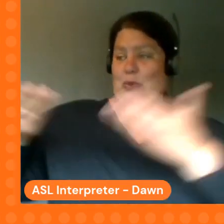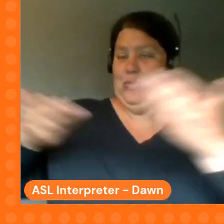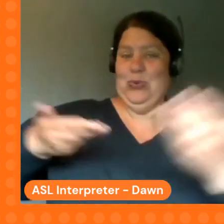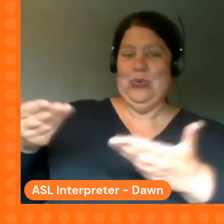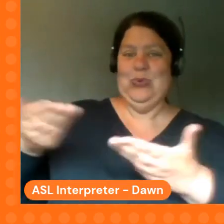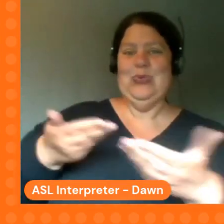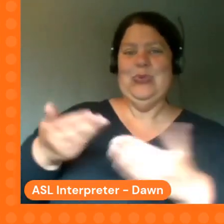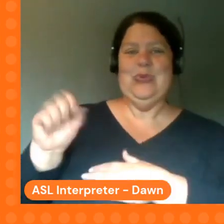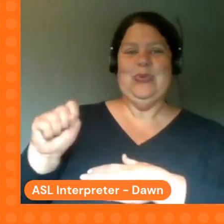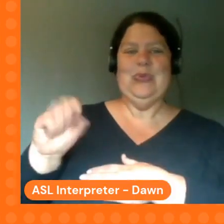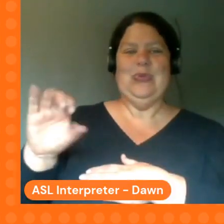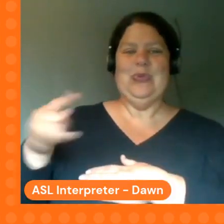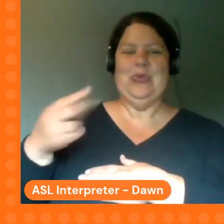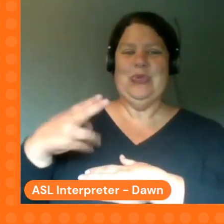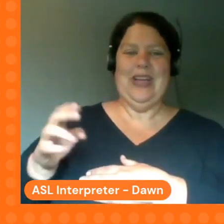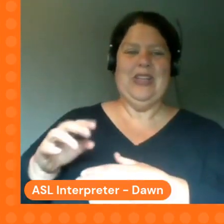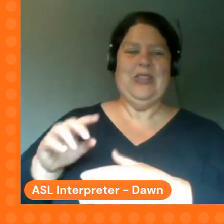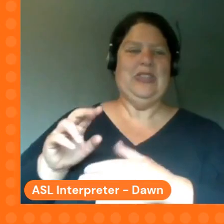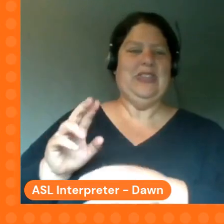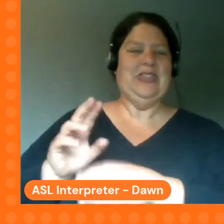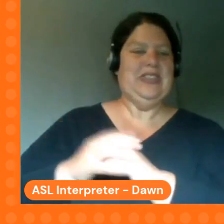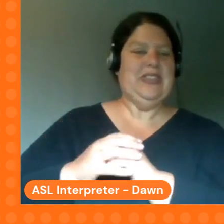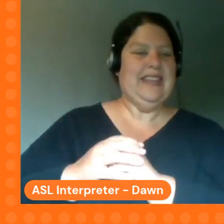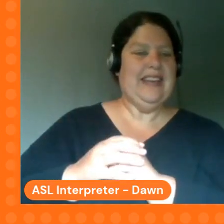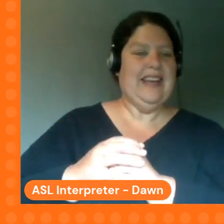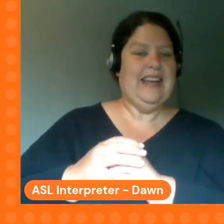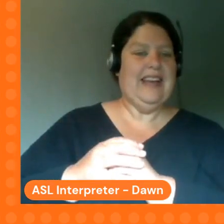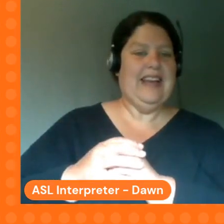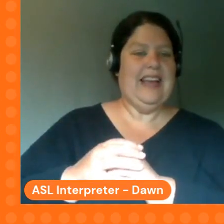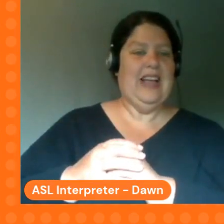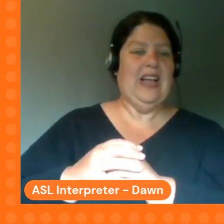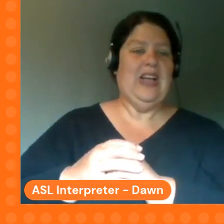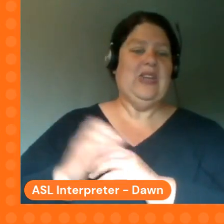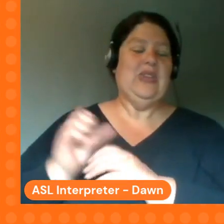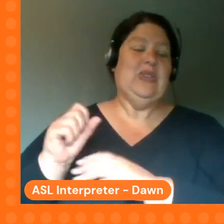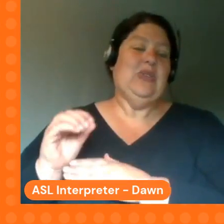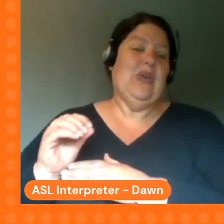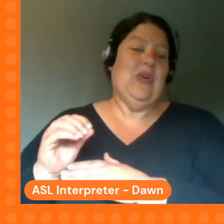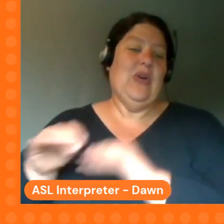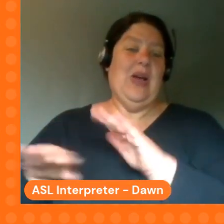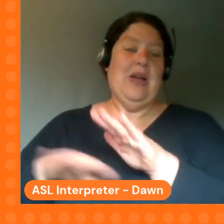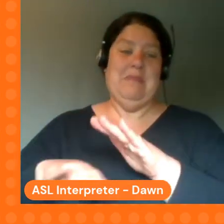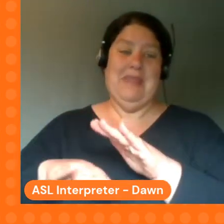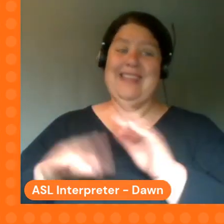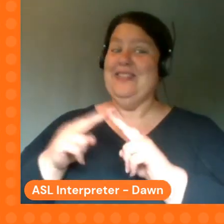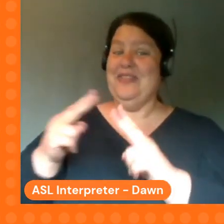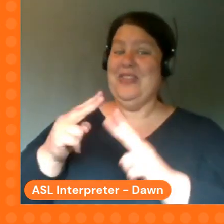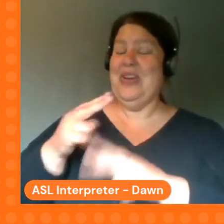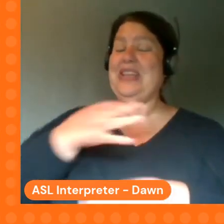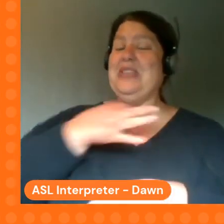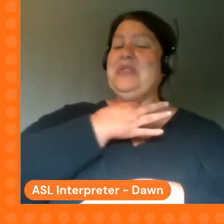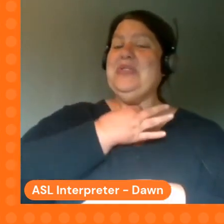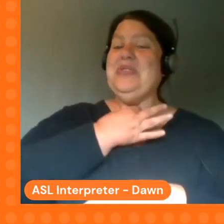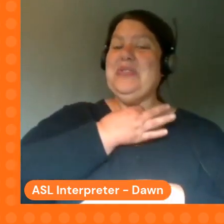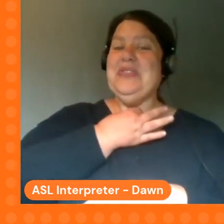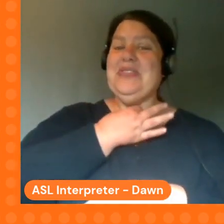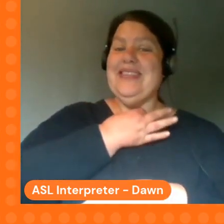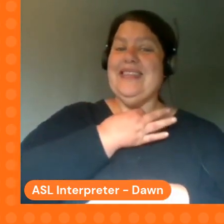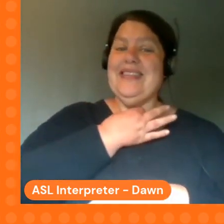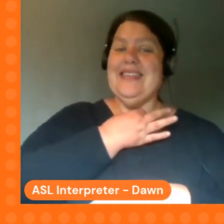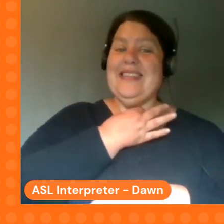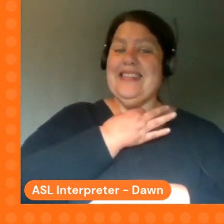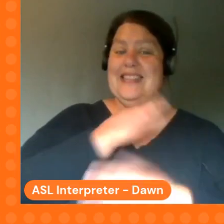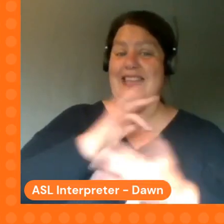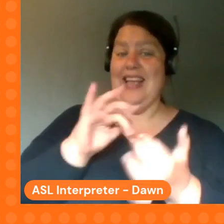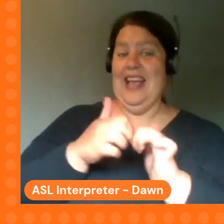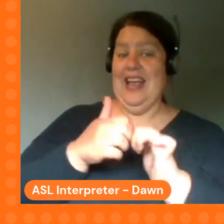using Kalimani. So basically, they were very curious of how actually we can actually use it to